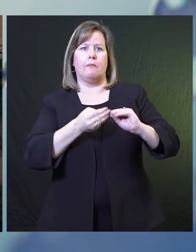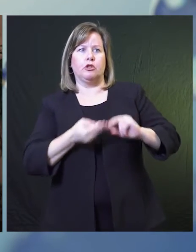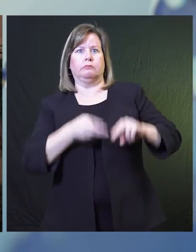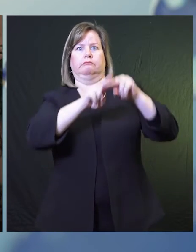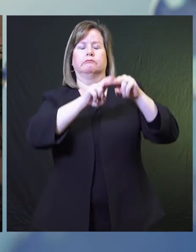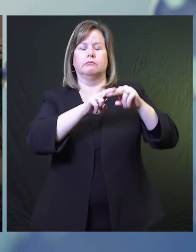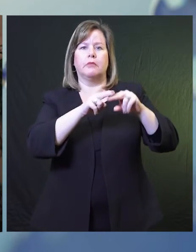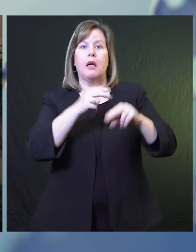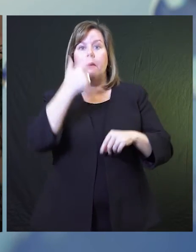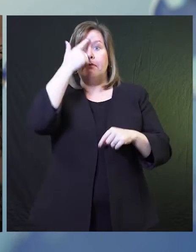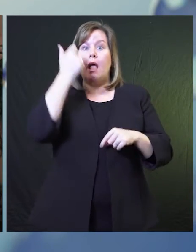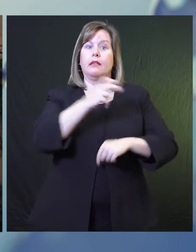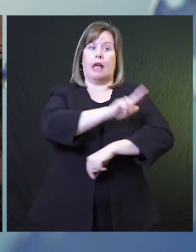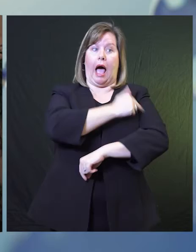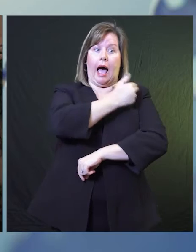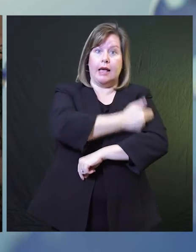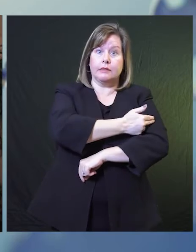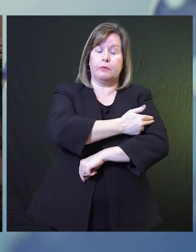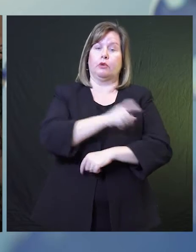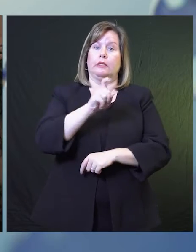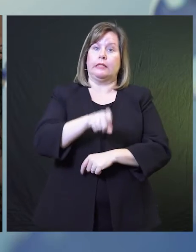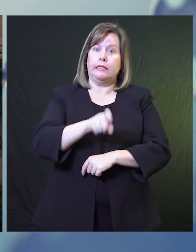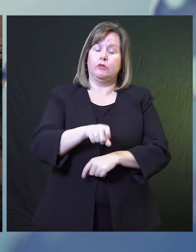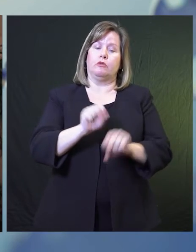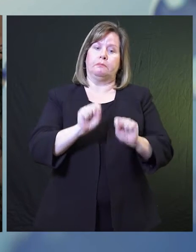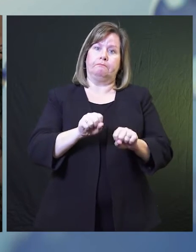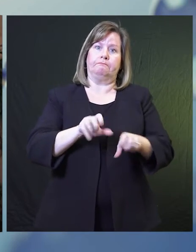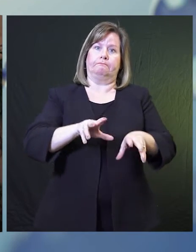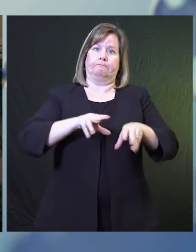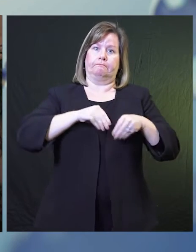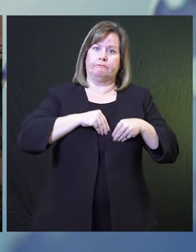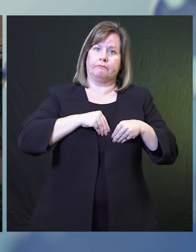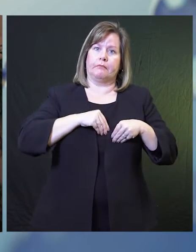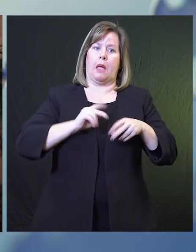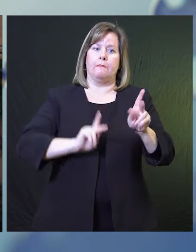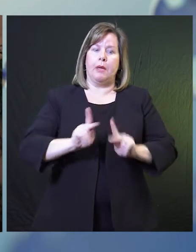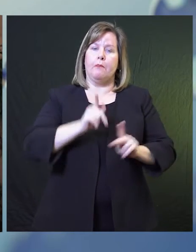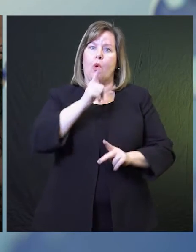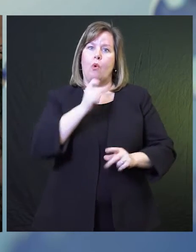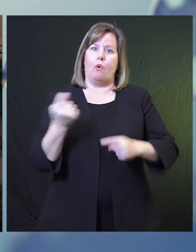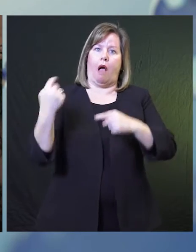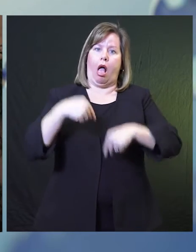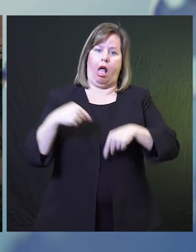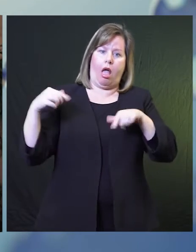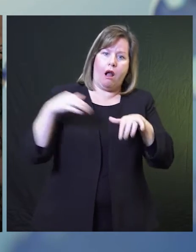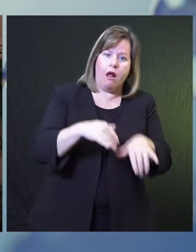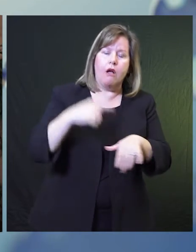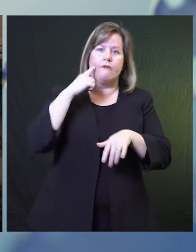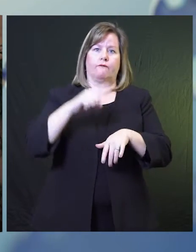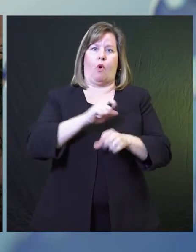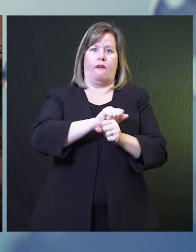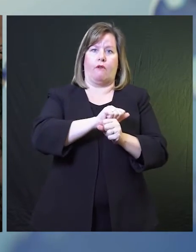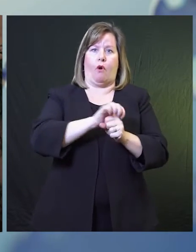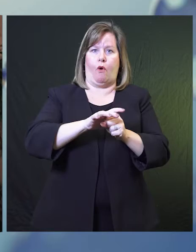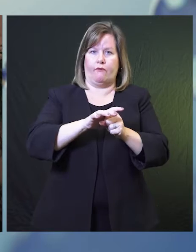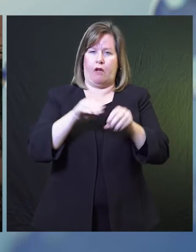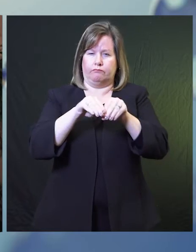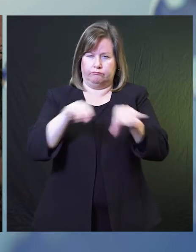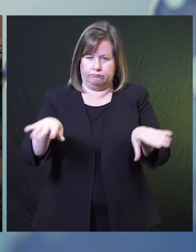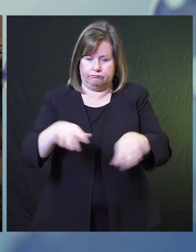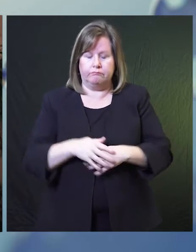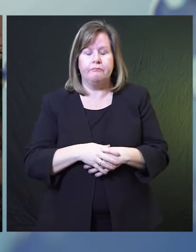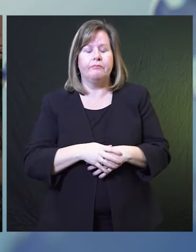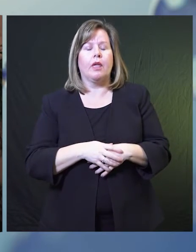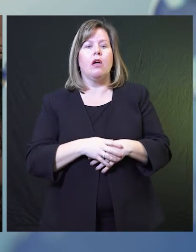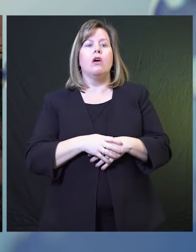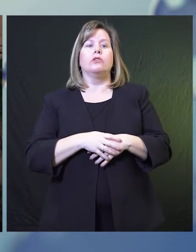our hospitals could sustain any surge on the original arrival of COVID-19, the virus here in the